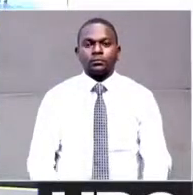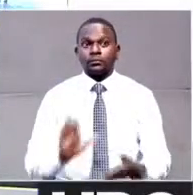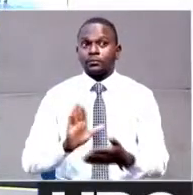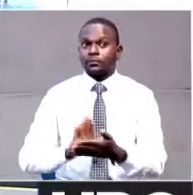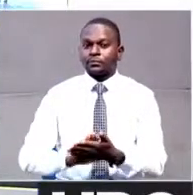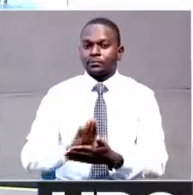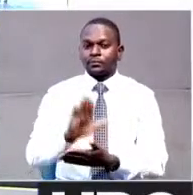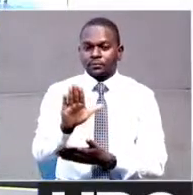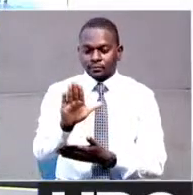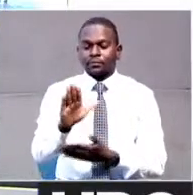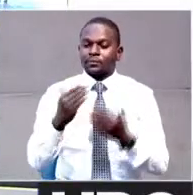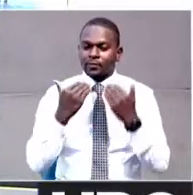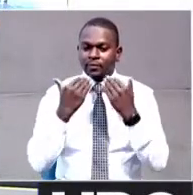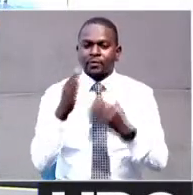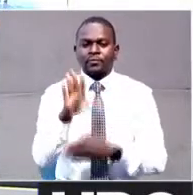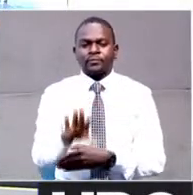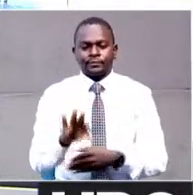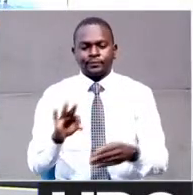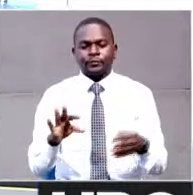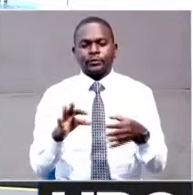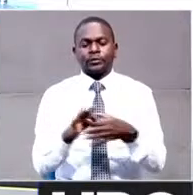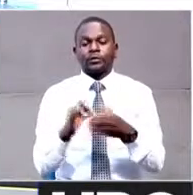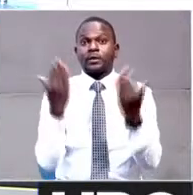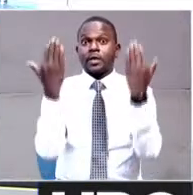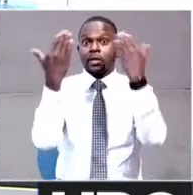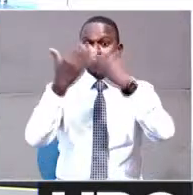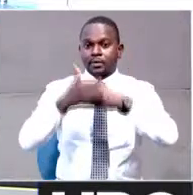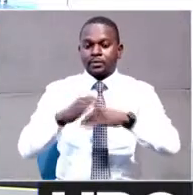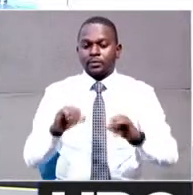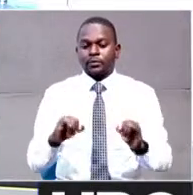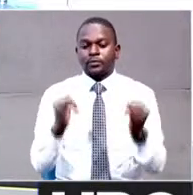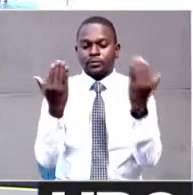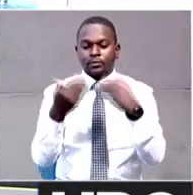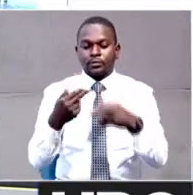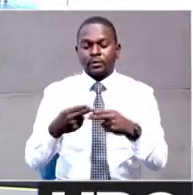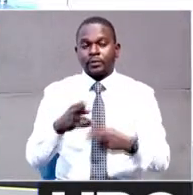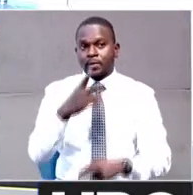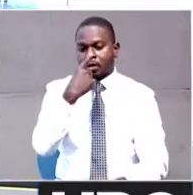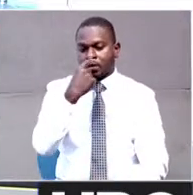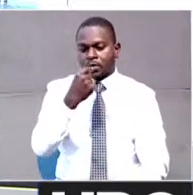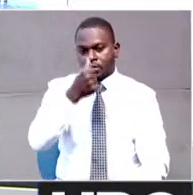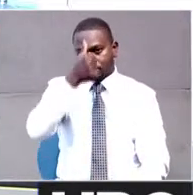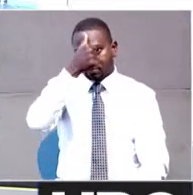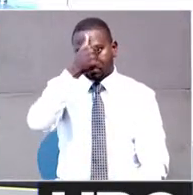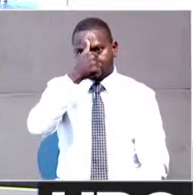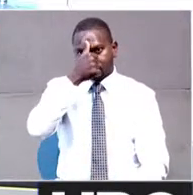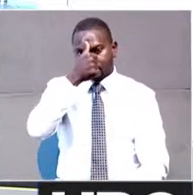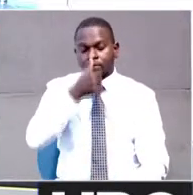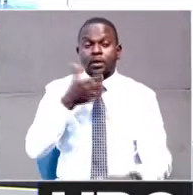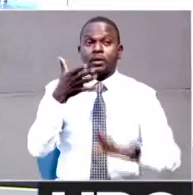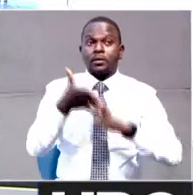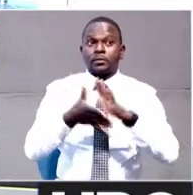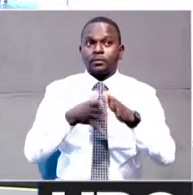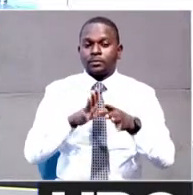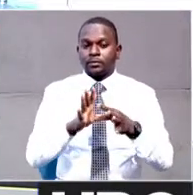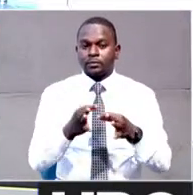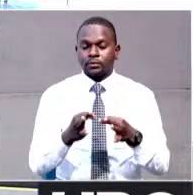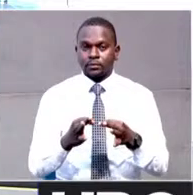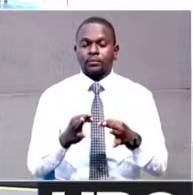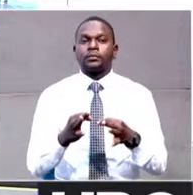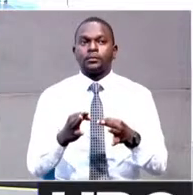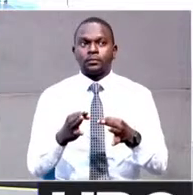A very good evening to you all. Thank you for joining us tonight, edition of the News Tonight. With me, Wadulo, Mark Arnold, Mogalu Muhammad on